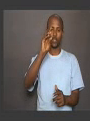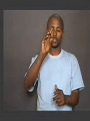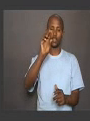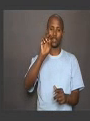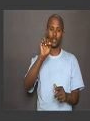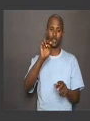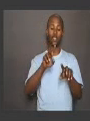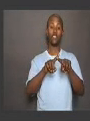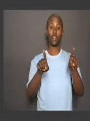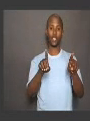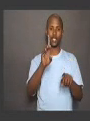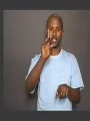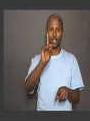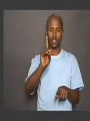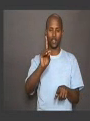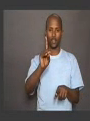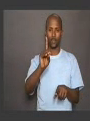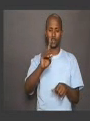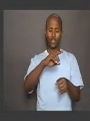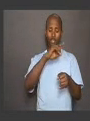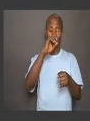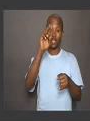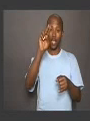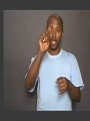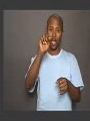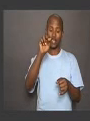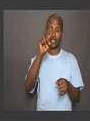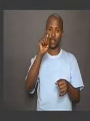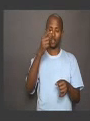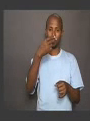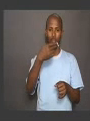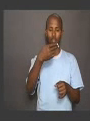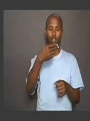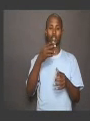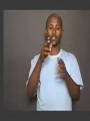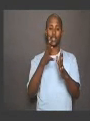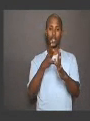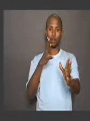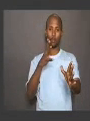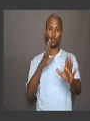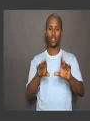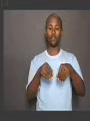then the nth term is given by the equation